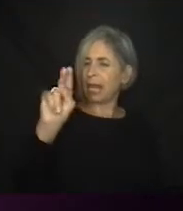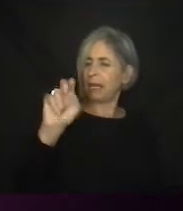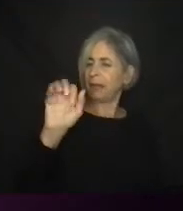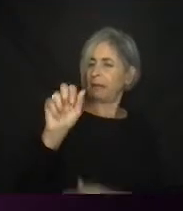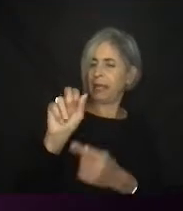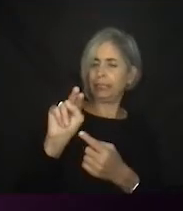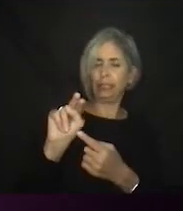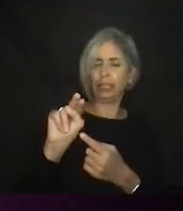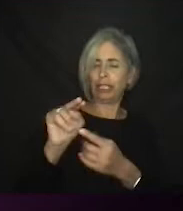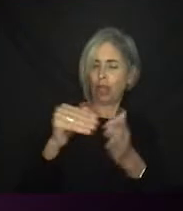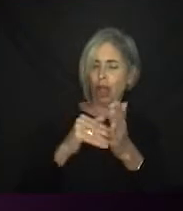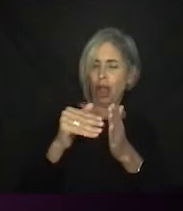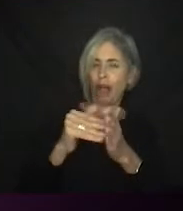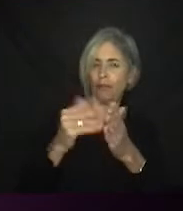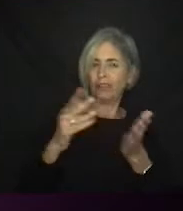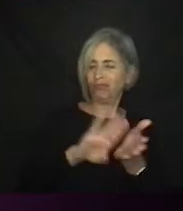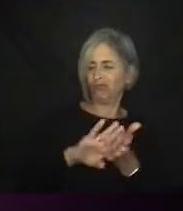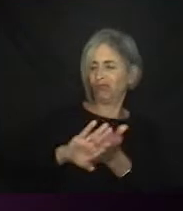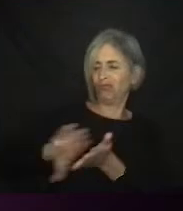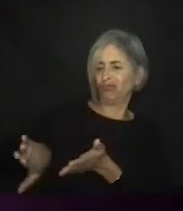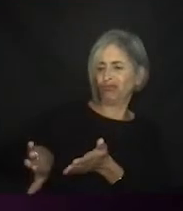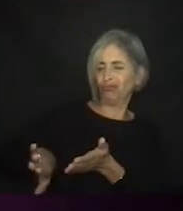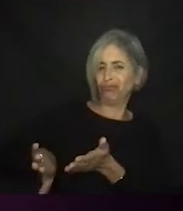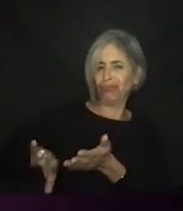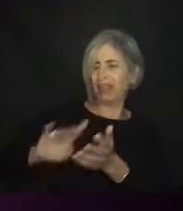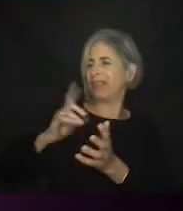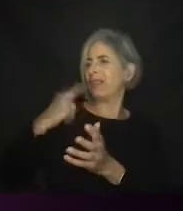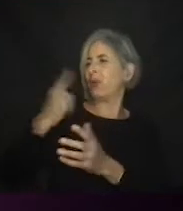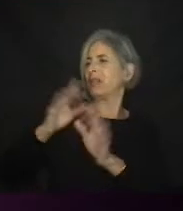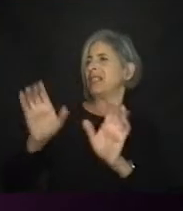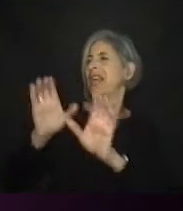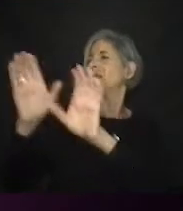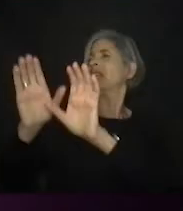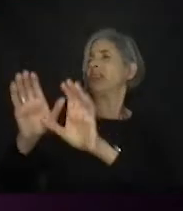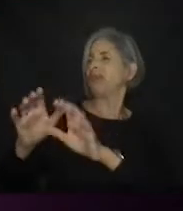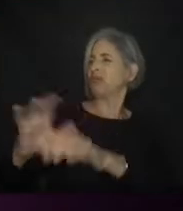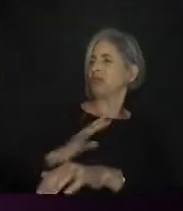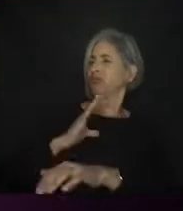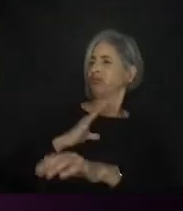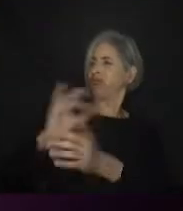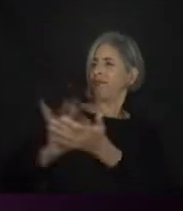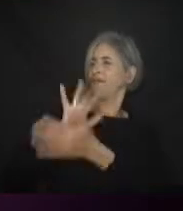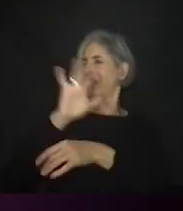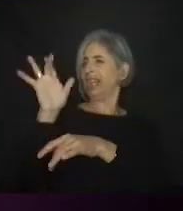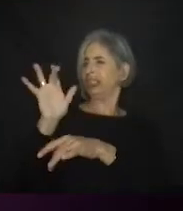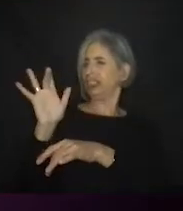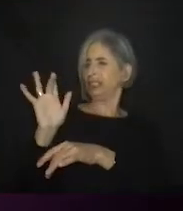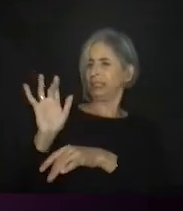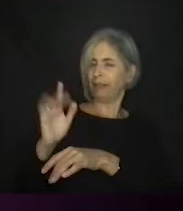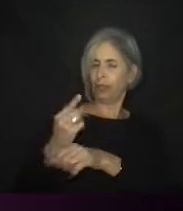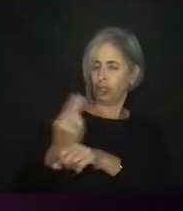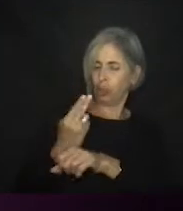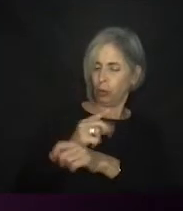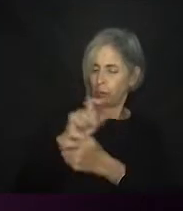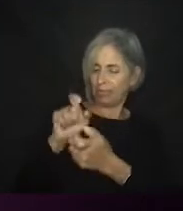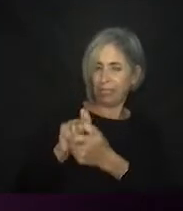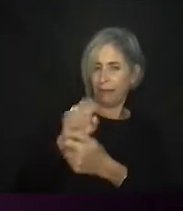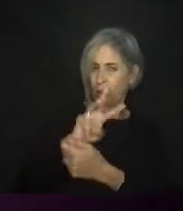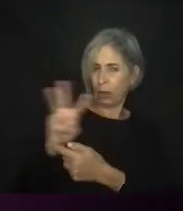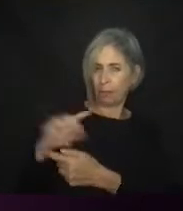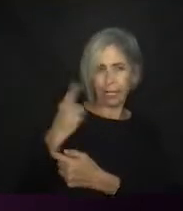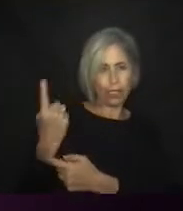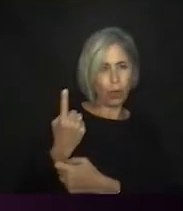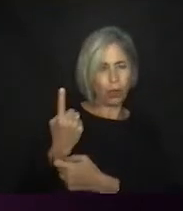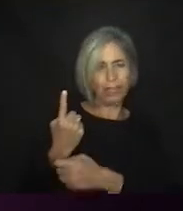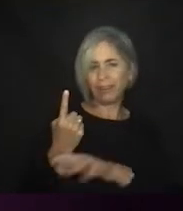Animation a lot of times gets discarded as something that's decorative or flashy, or only should be used on certain types of